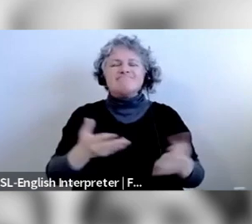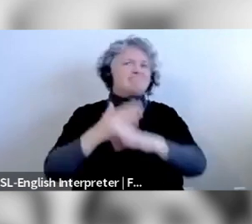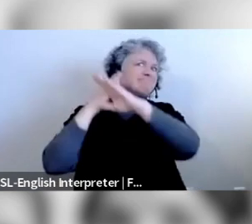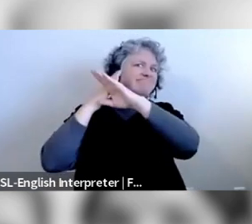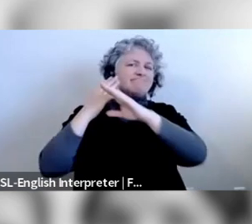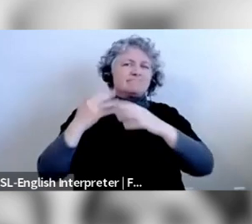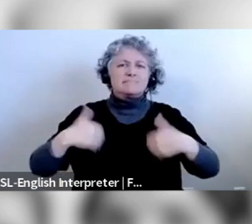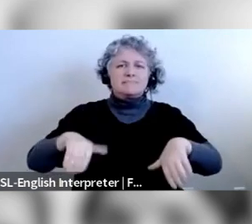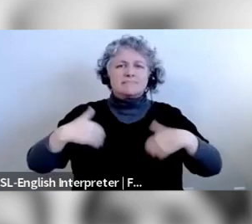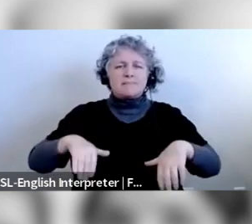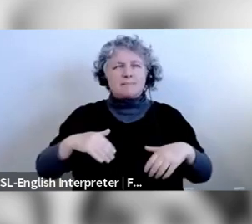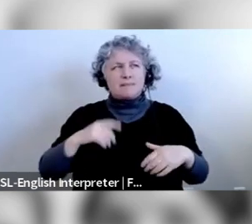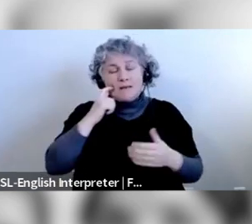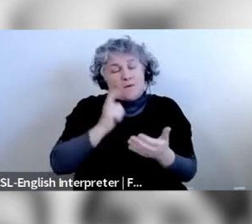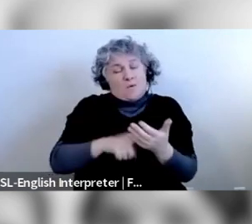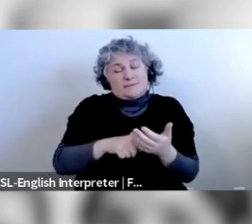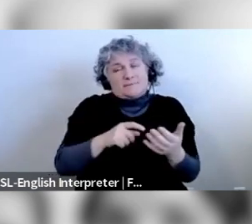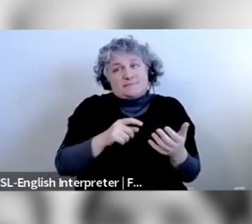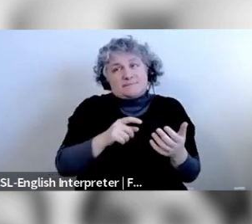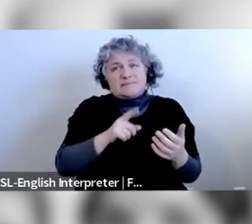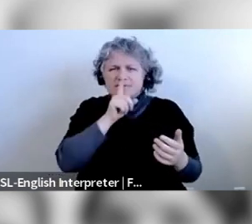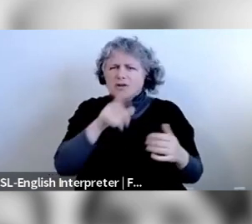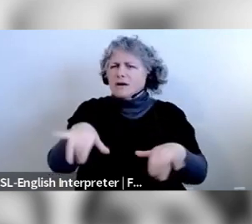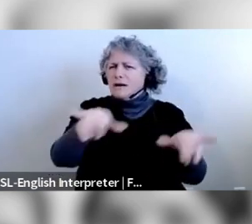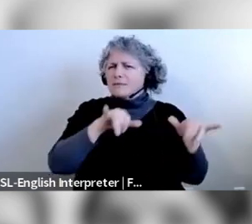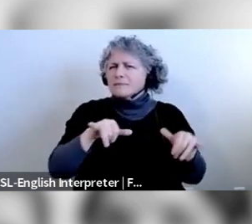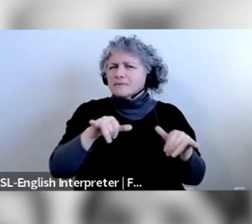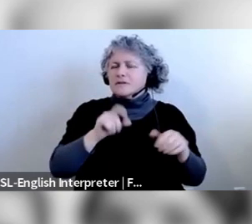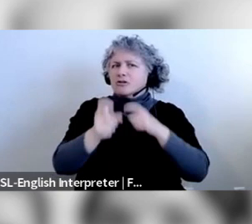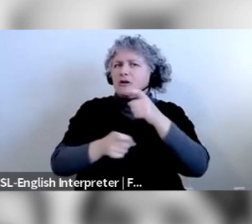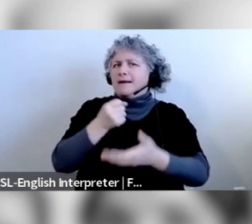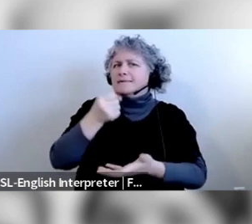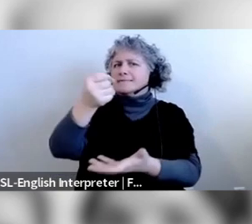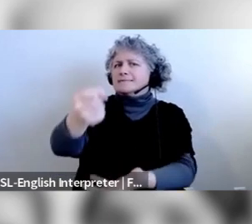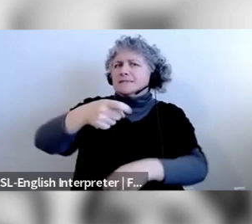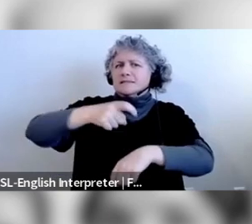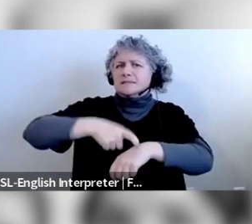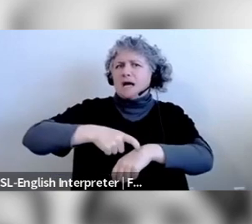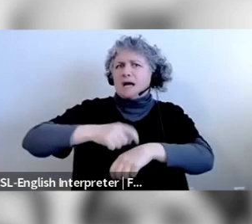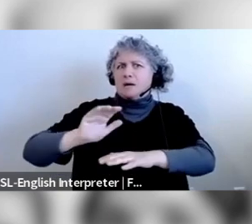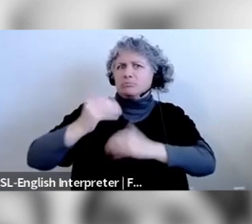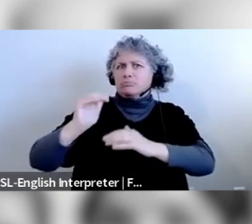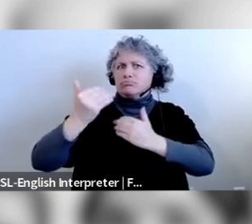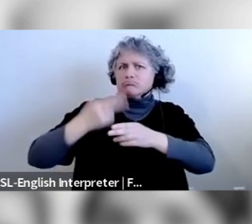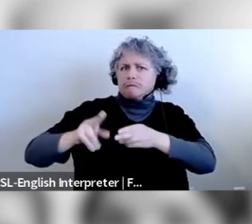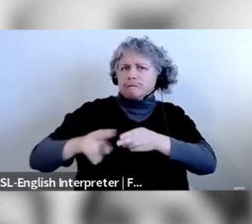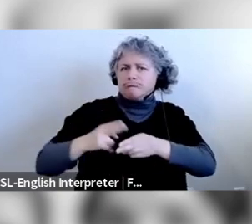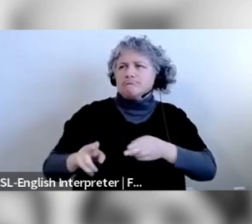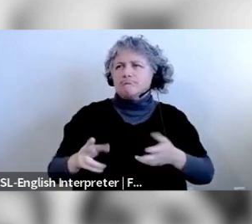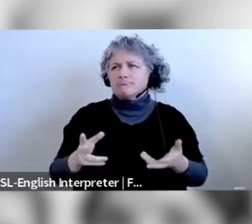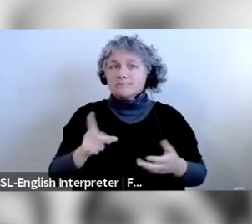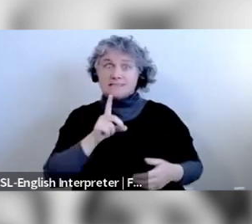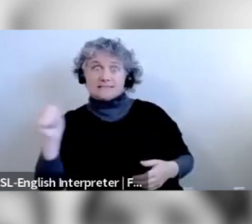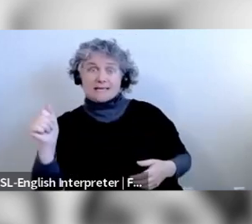proposals. And I find that it's very common for the timeframes to be very short from a